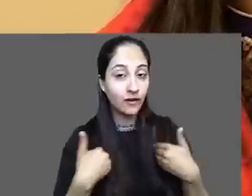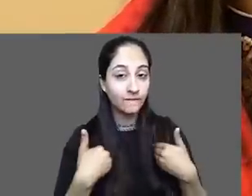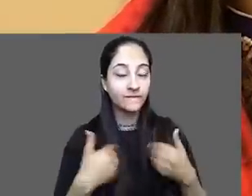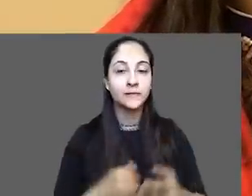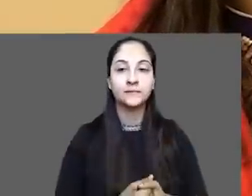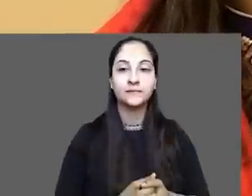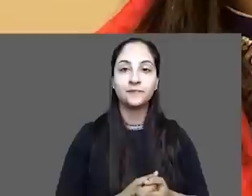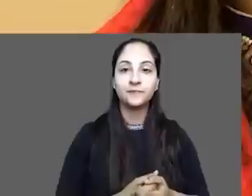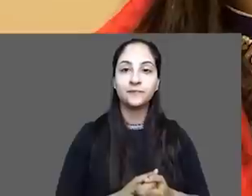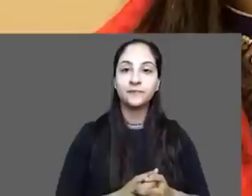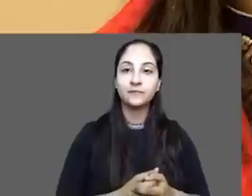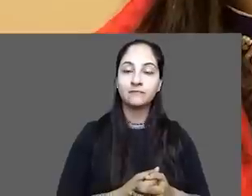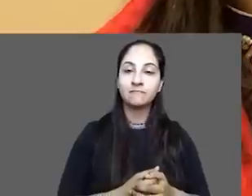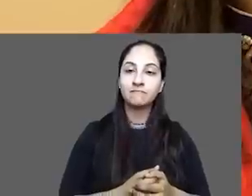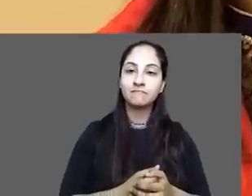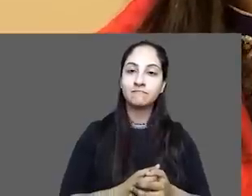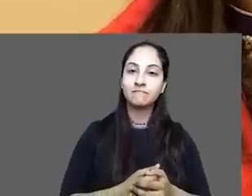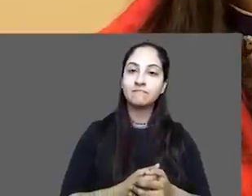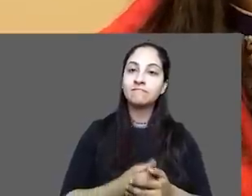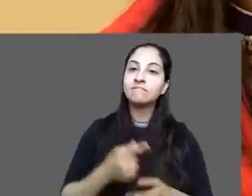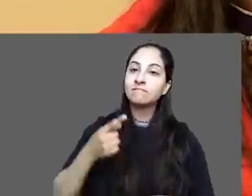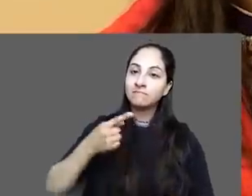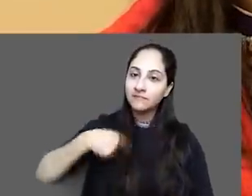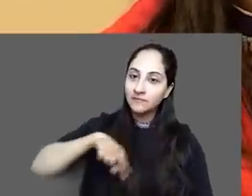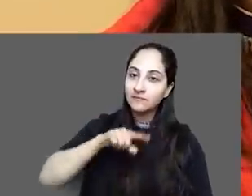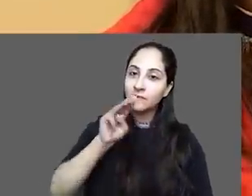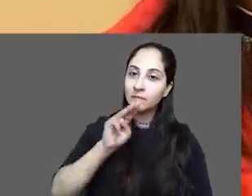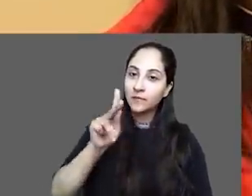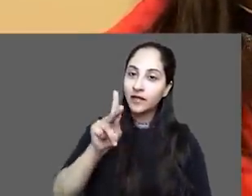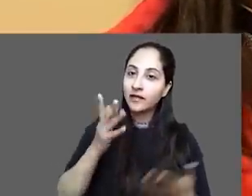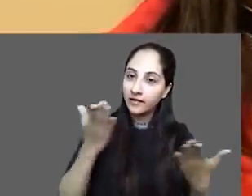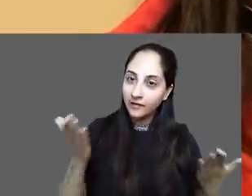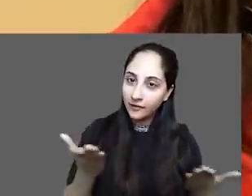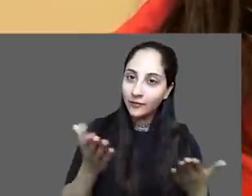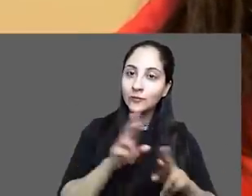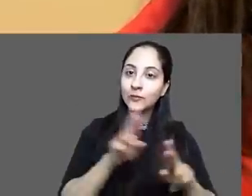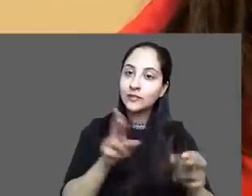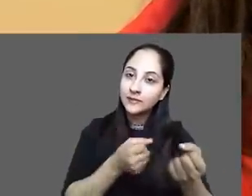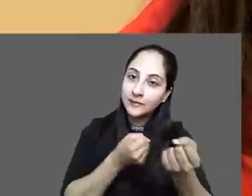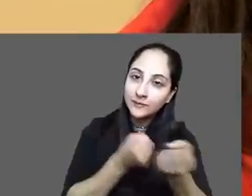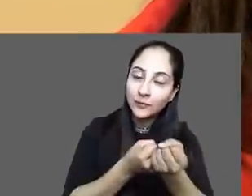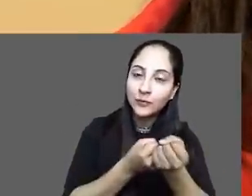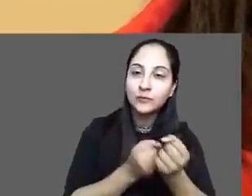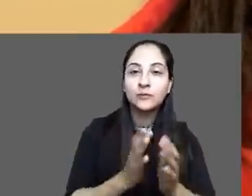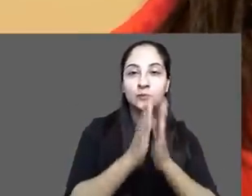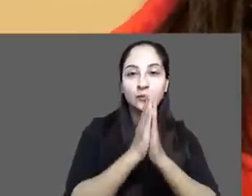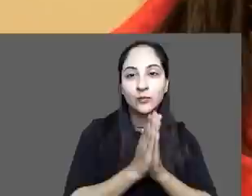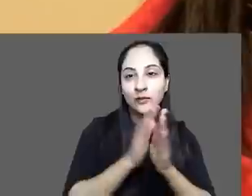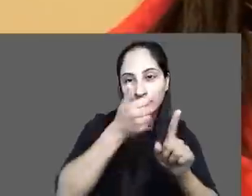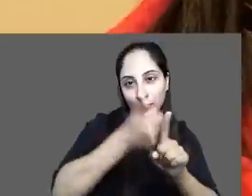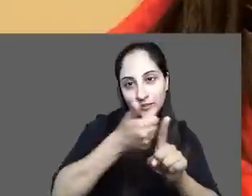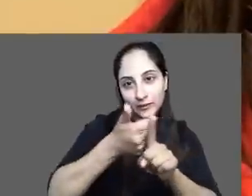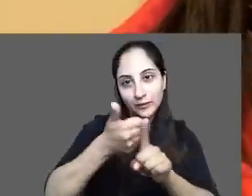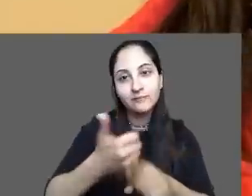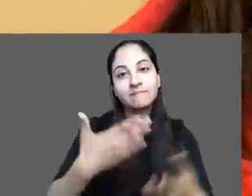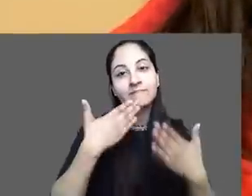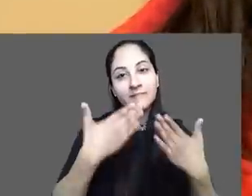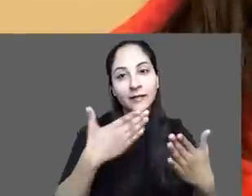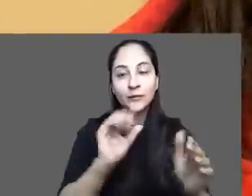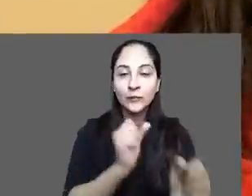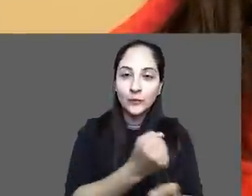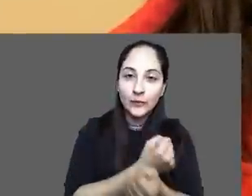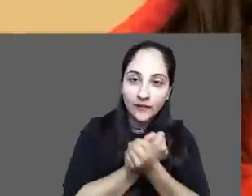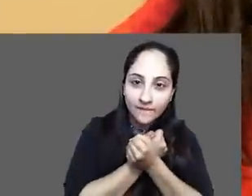has also presented a lot of opportunities for most of us. We are here for you. We are thinking and praying for